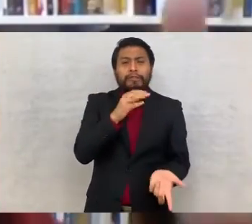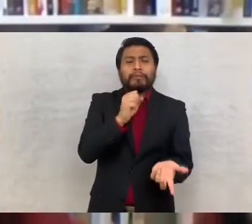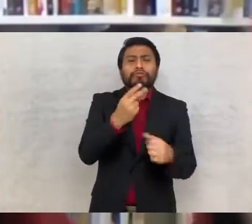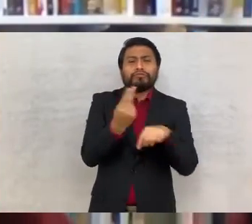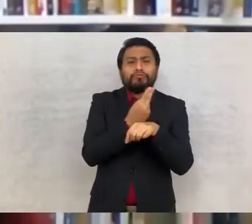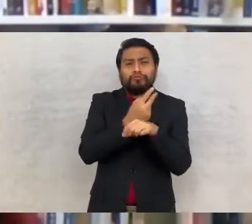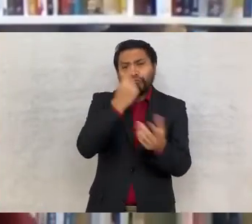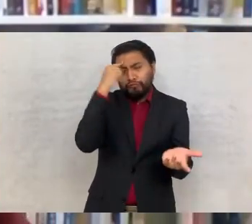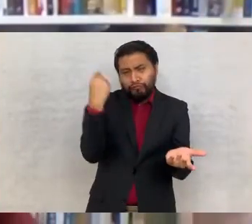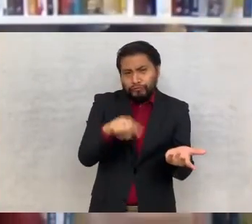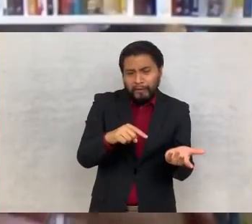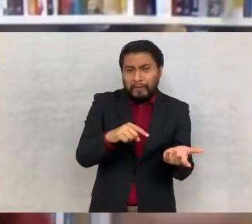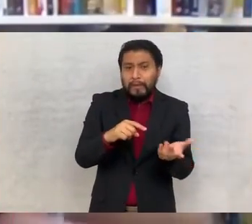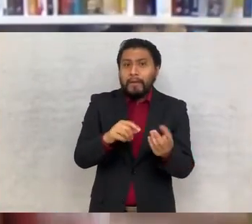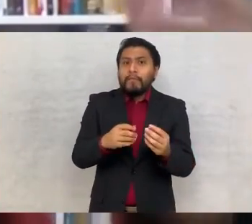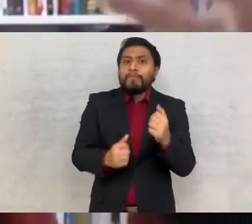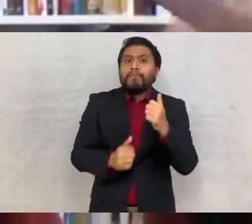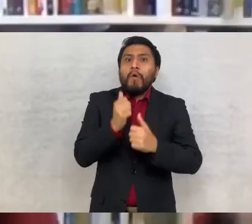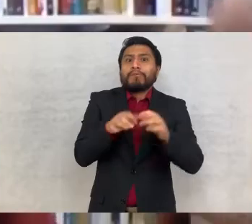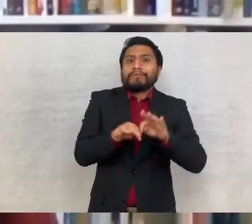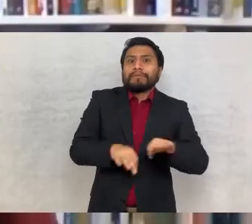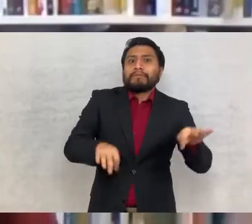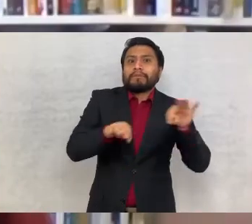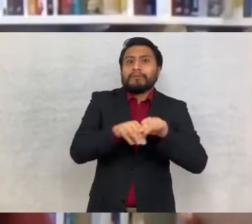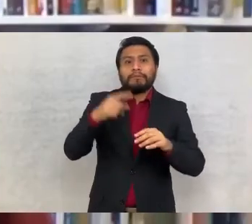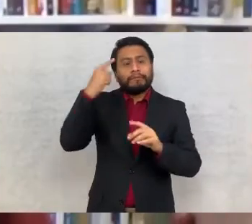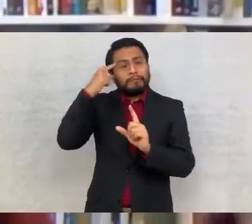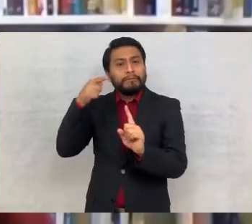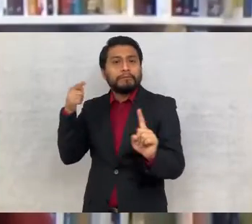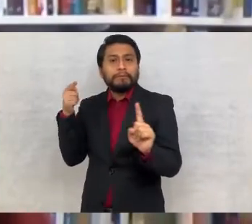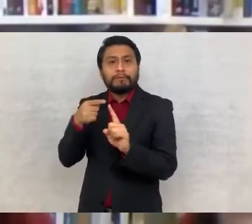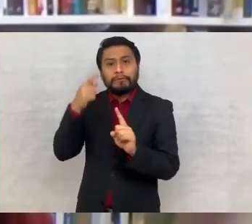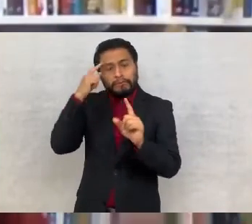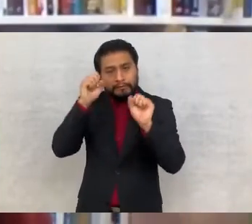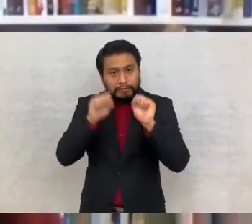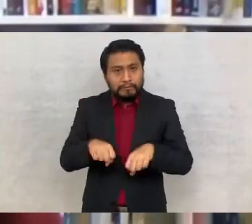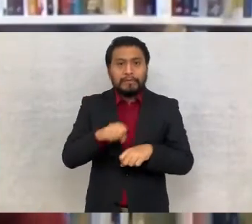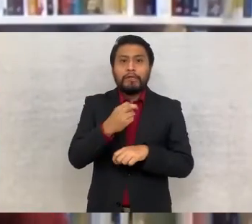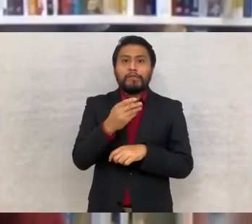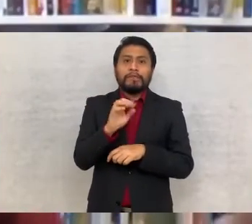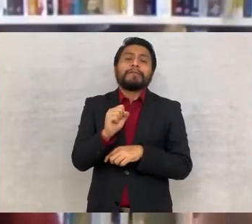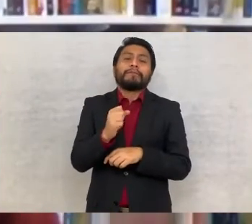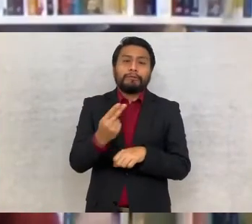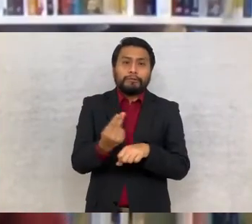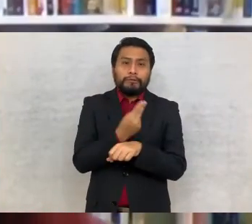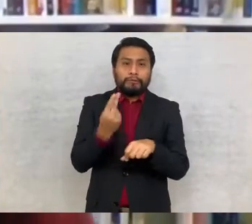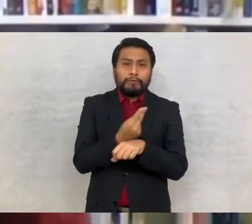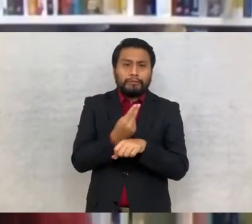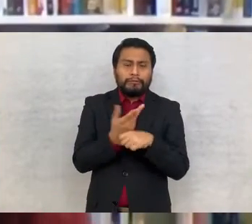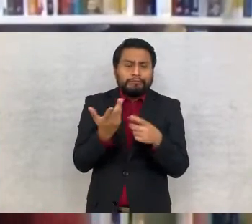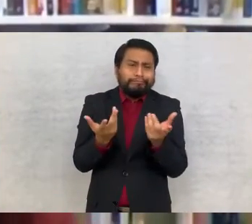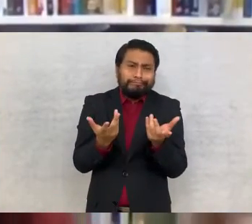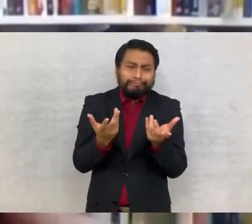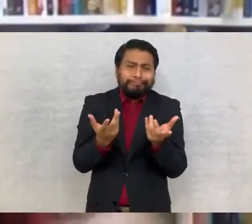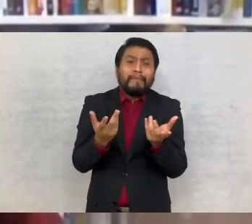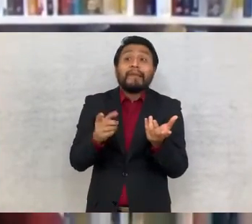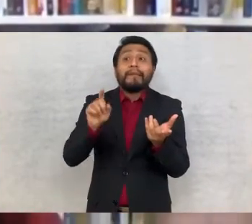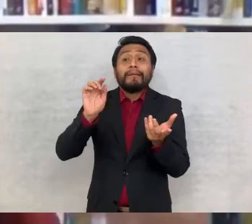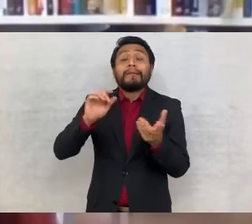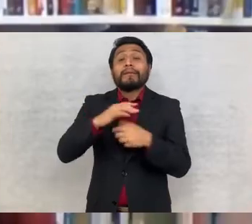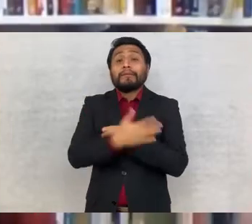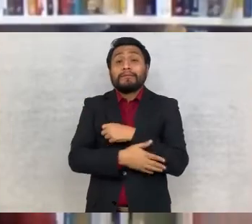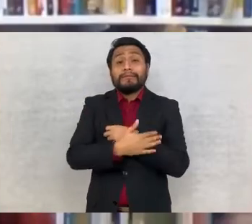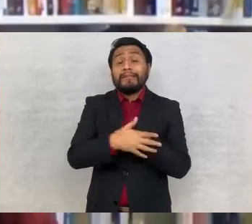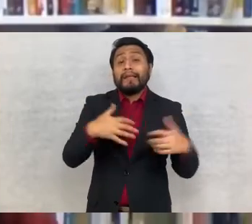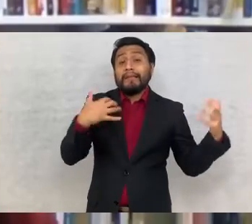what eugenics was used for. What were the main motives over time that urged us to resort to eugenics? And in this sense, we are